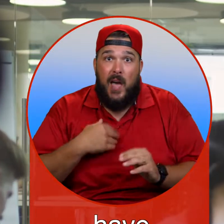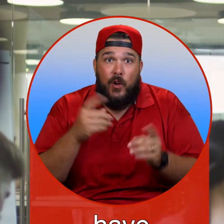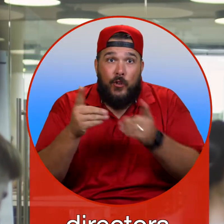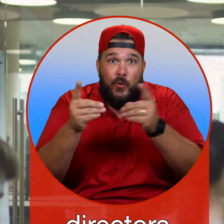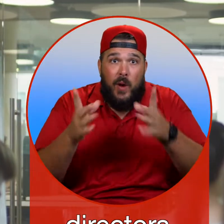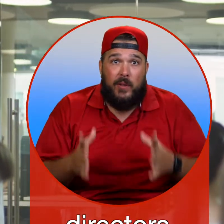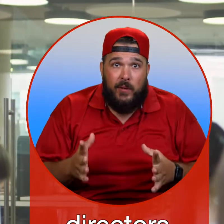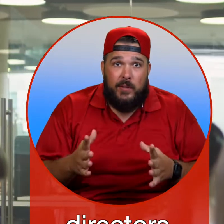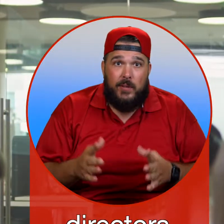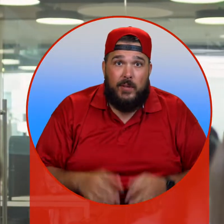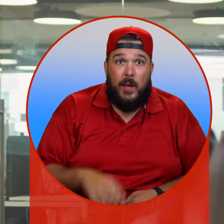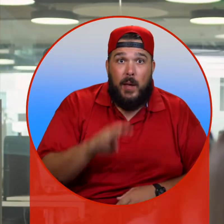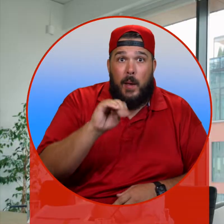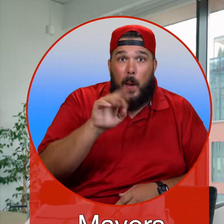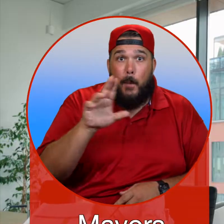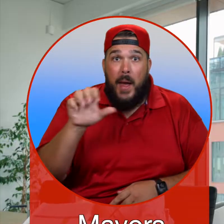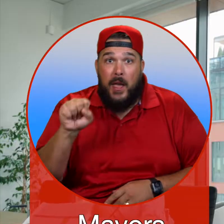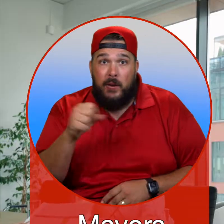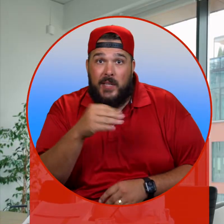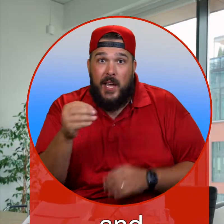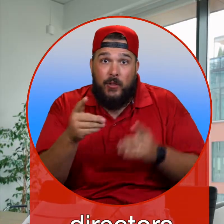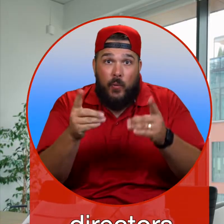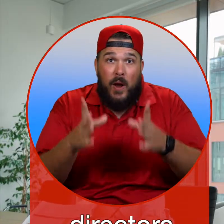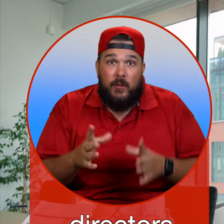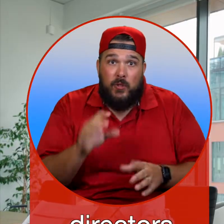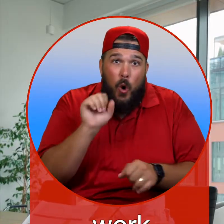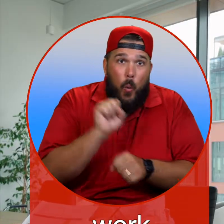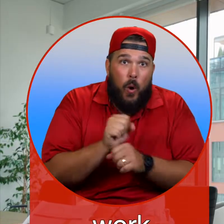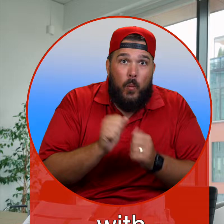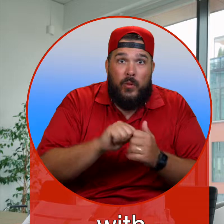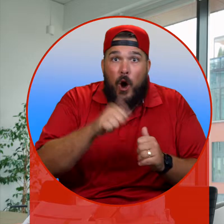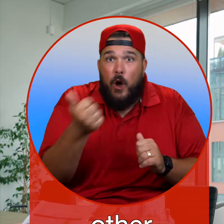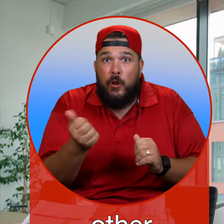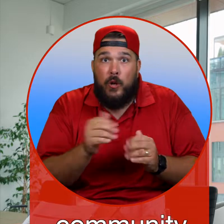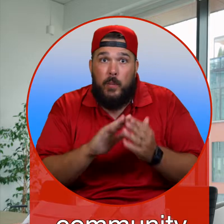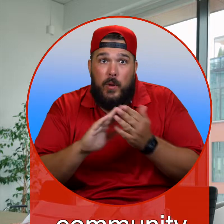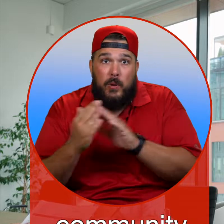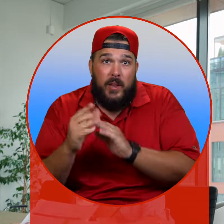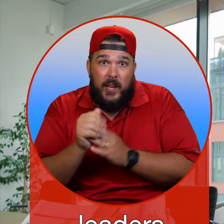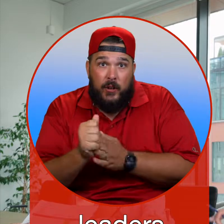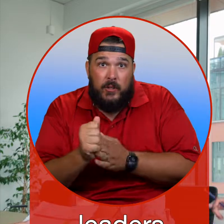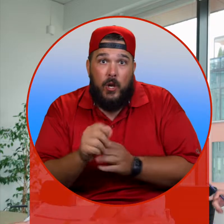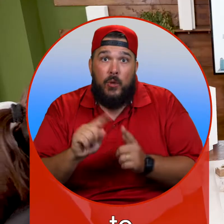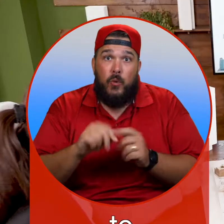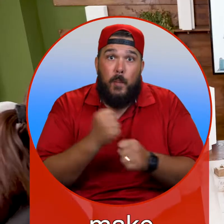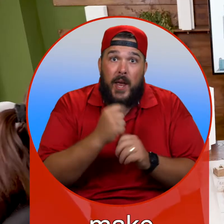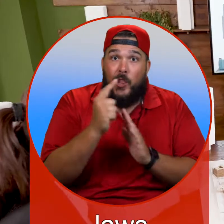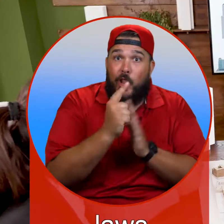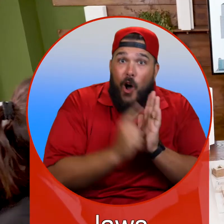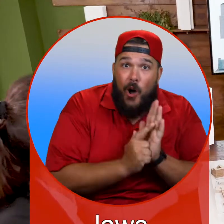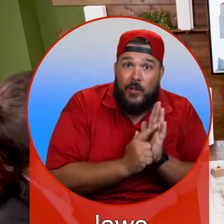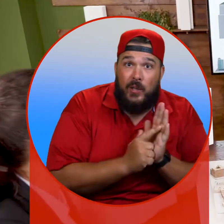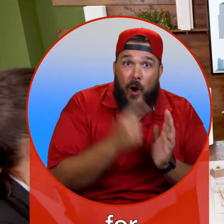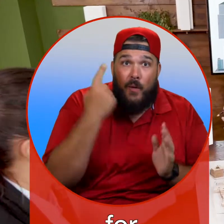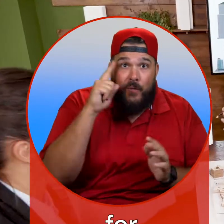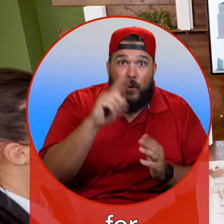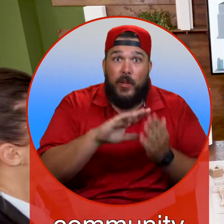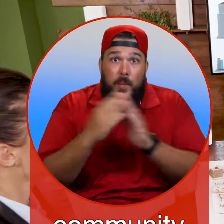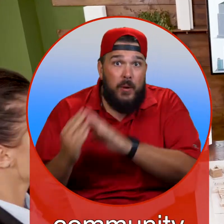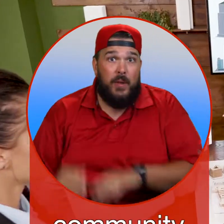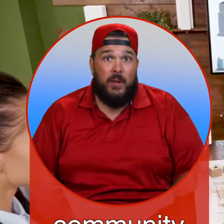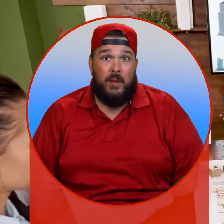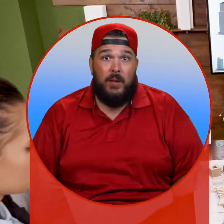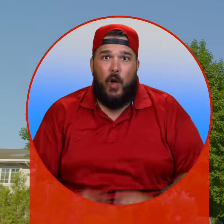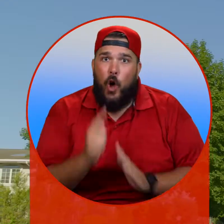communities have directors. Mayors and directors work with other community leaders to make laws for